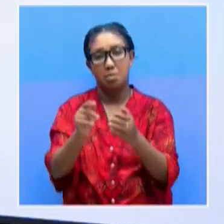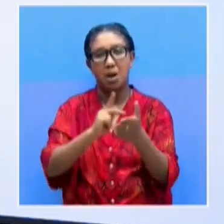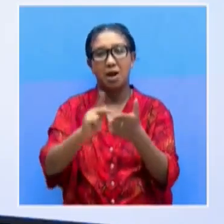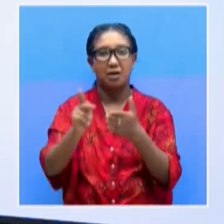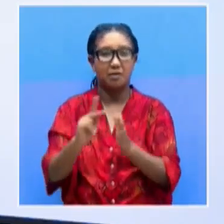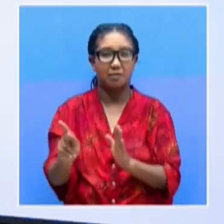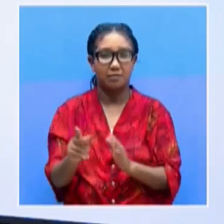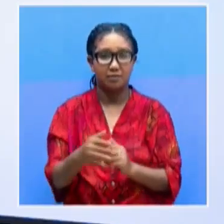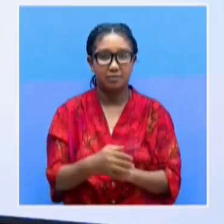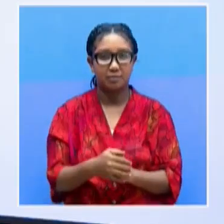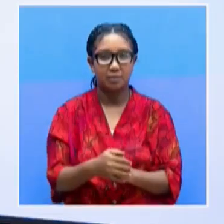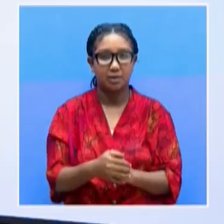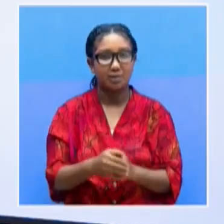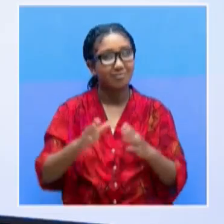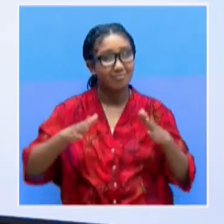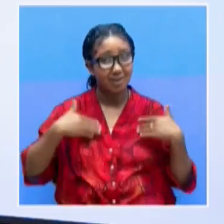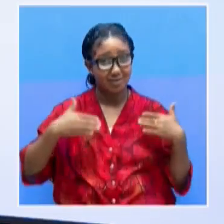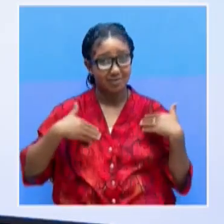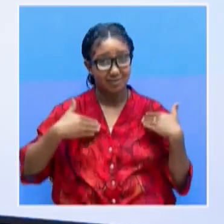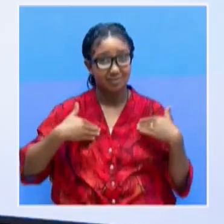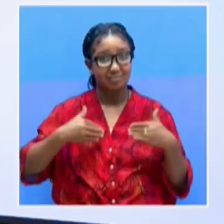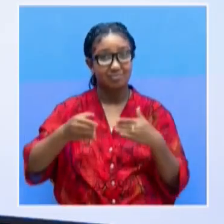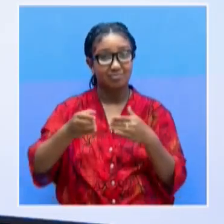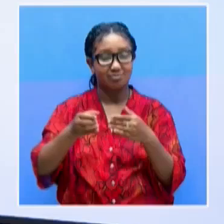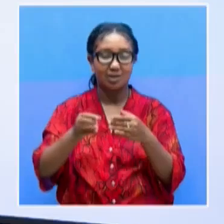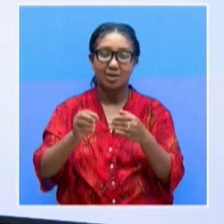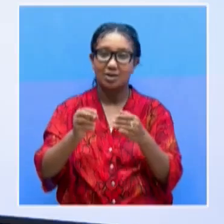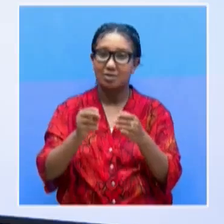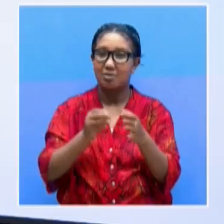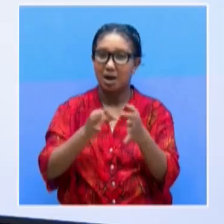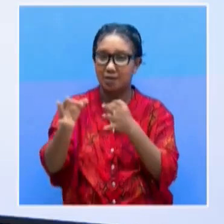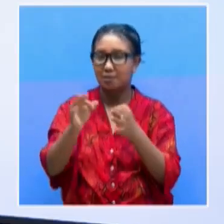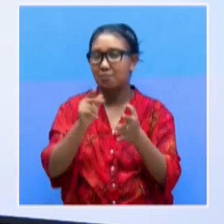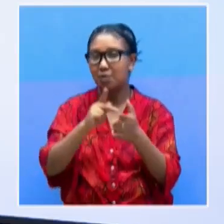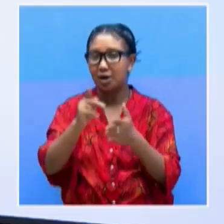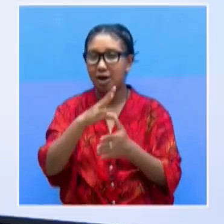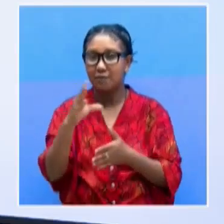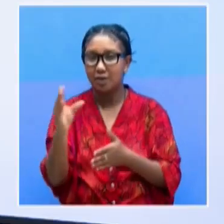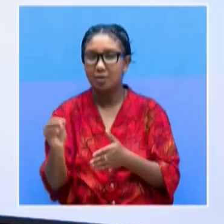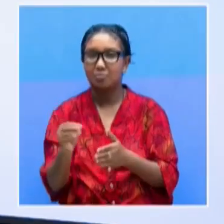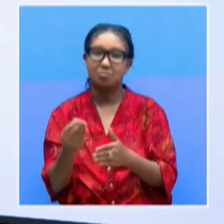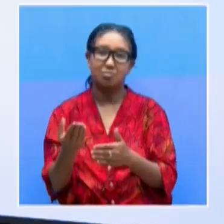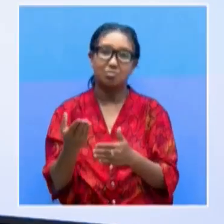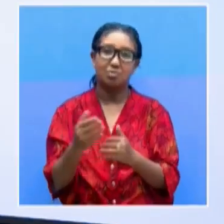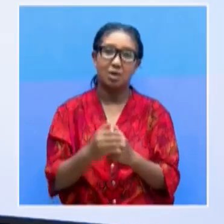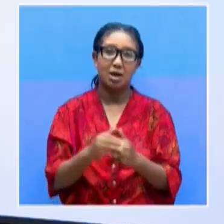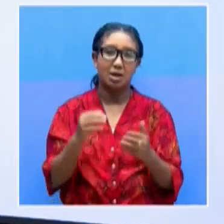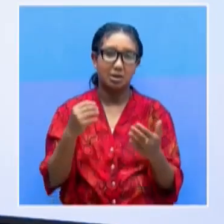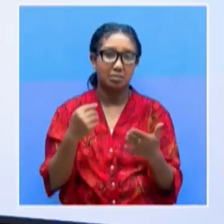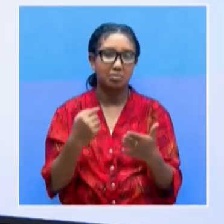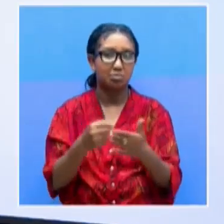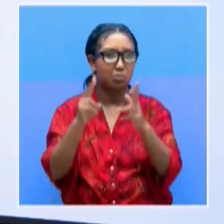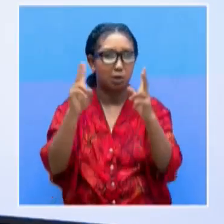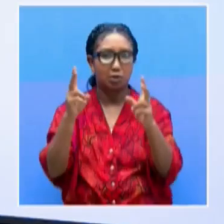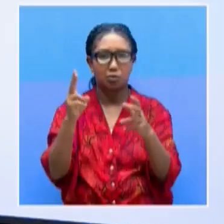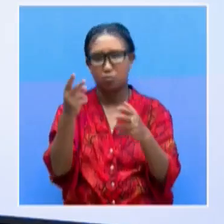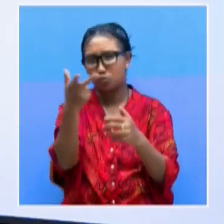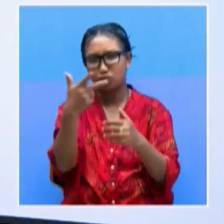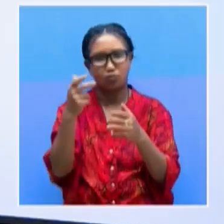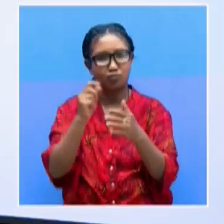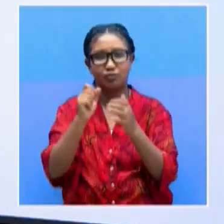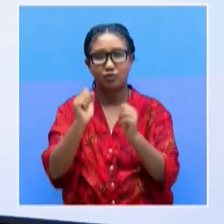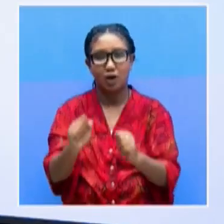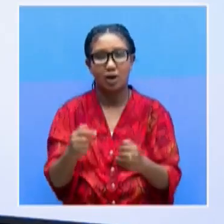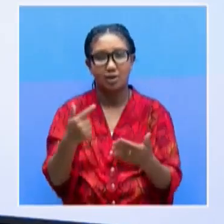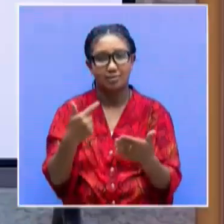doing this, I'm sure you enjoy writing narrative paragraph, you can also write in all of these titles. Okay?